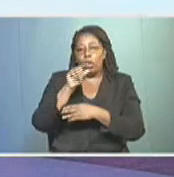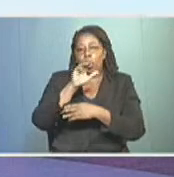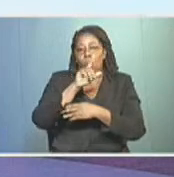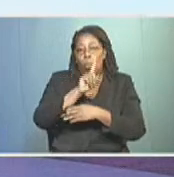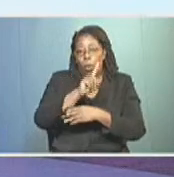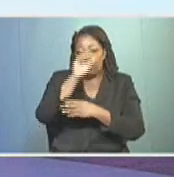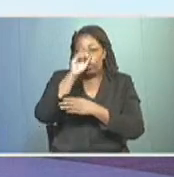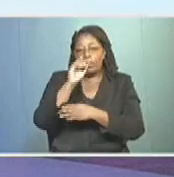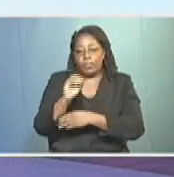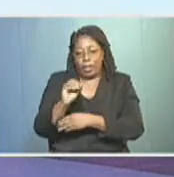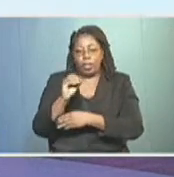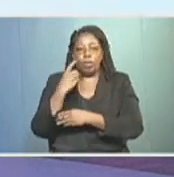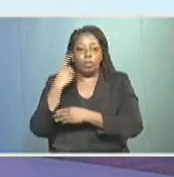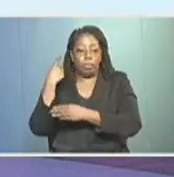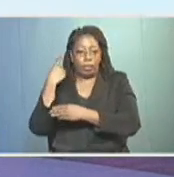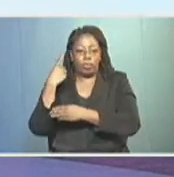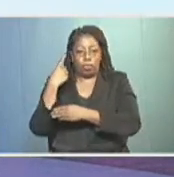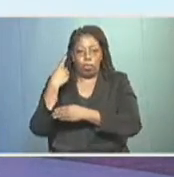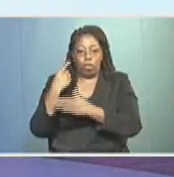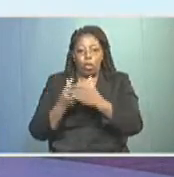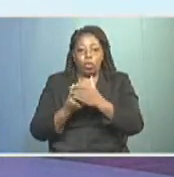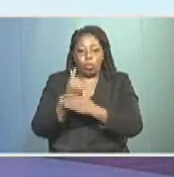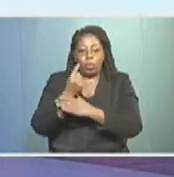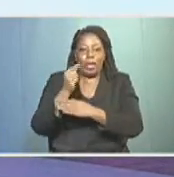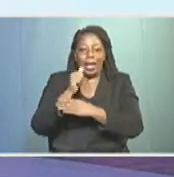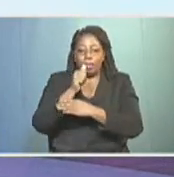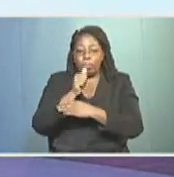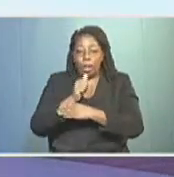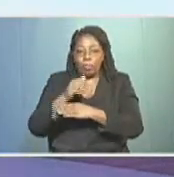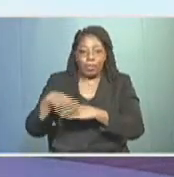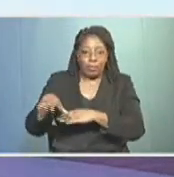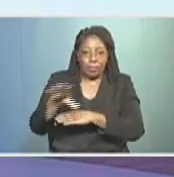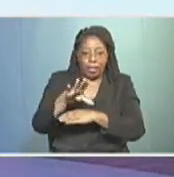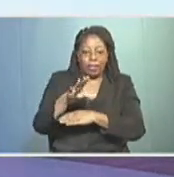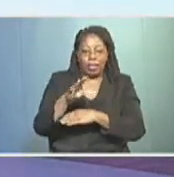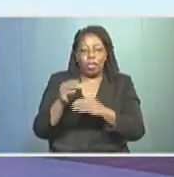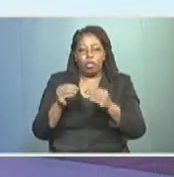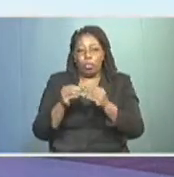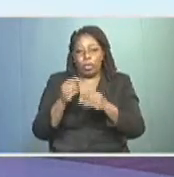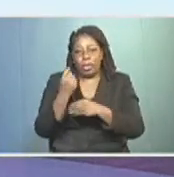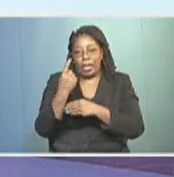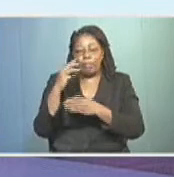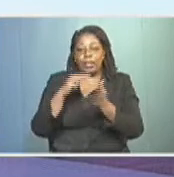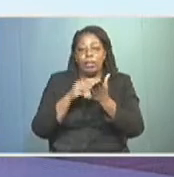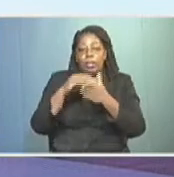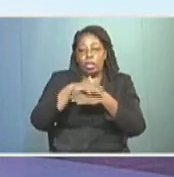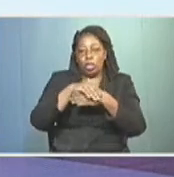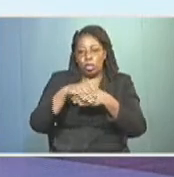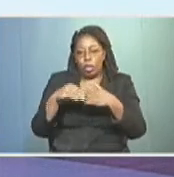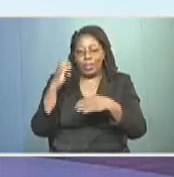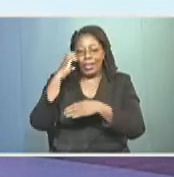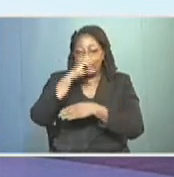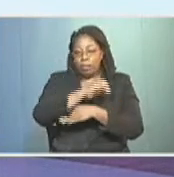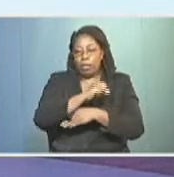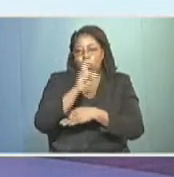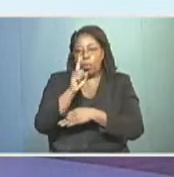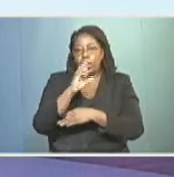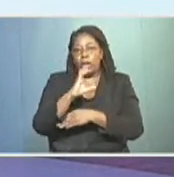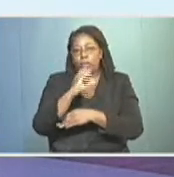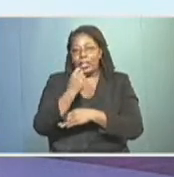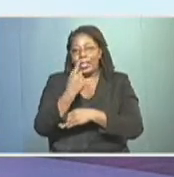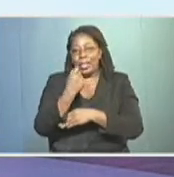98.1% of gross domestic product, and public sector debt amounted to over $11 million for an estimated